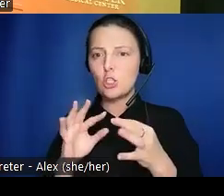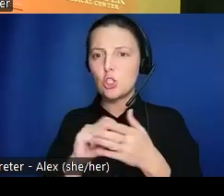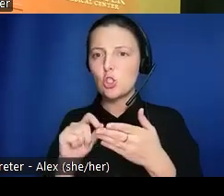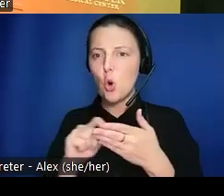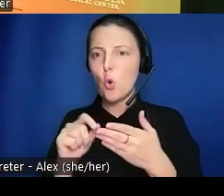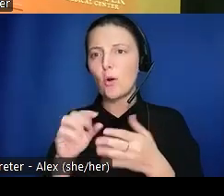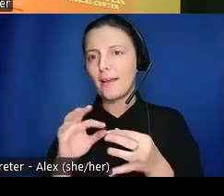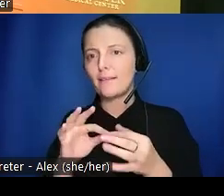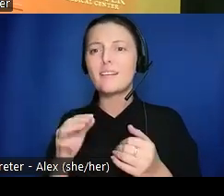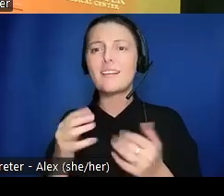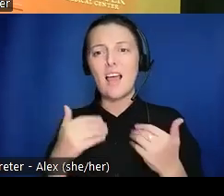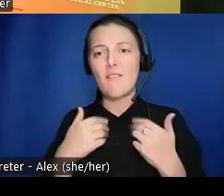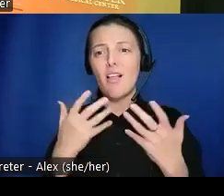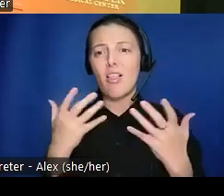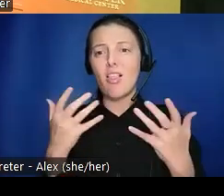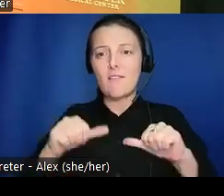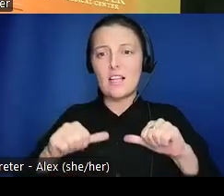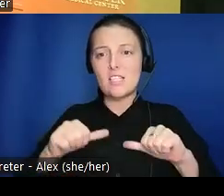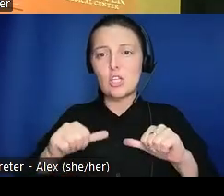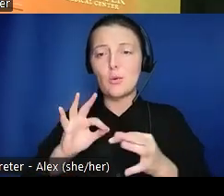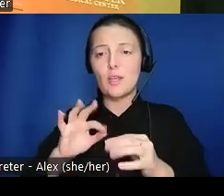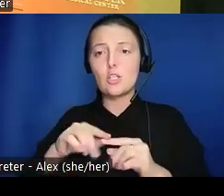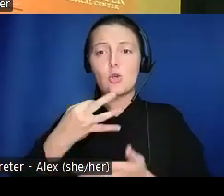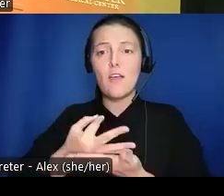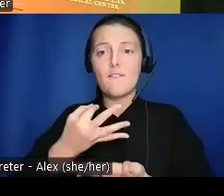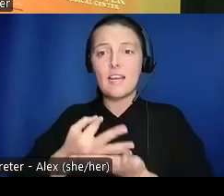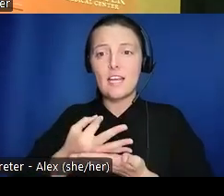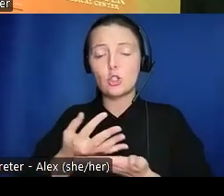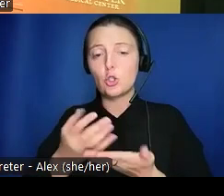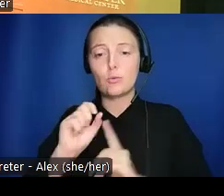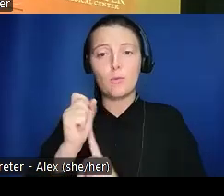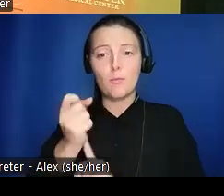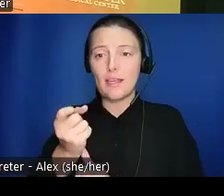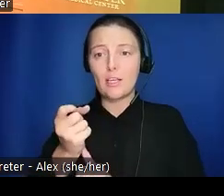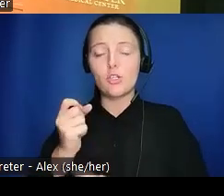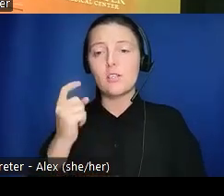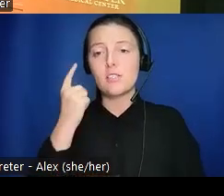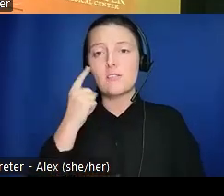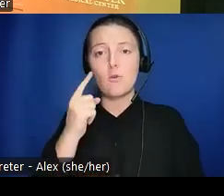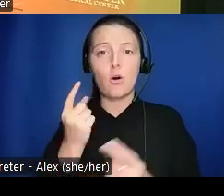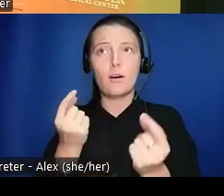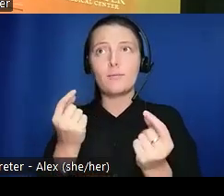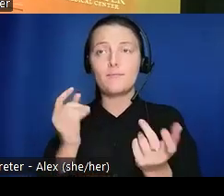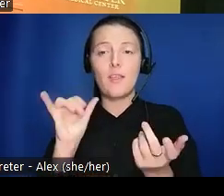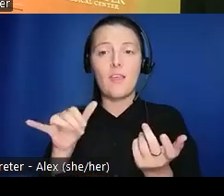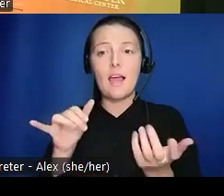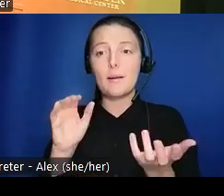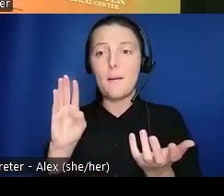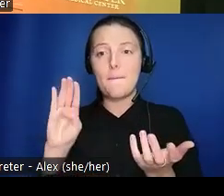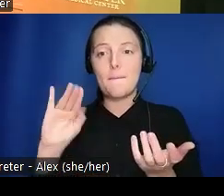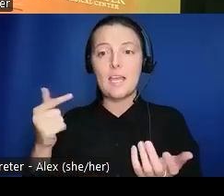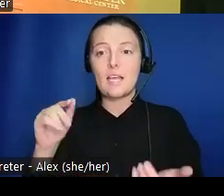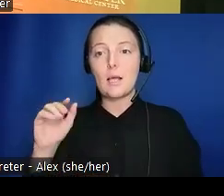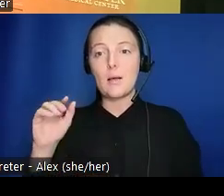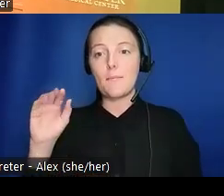uncertainty when it comes to the financial implications of the quote unquote big beautiful bill for our department and